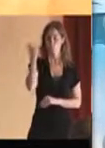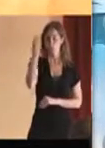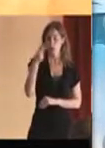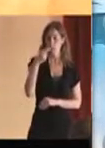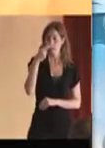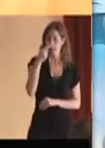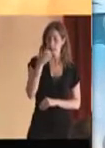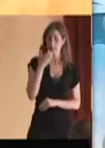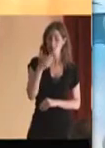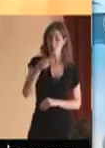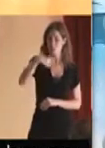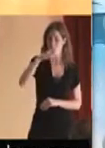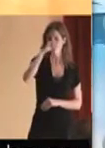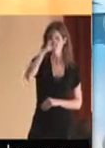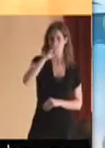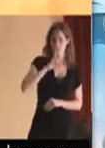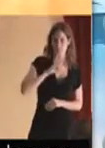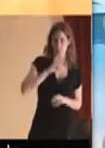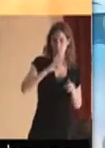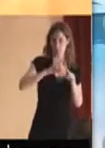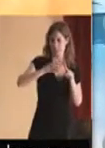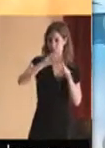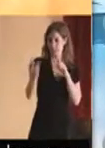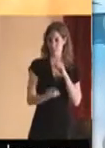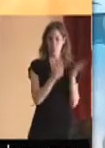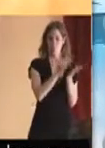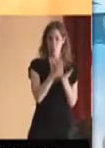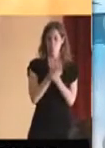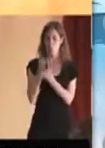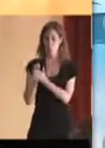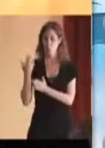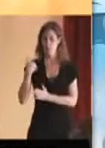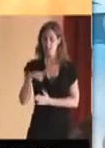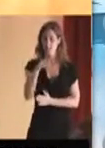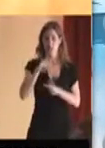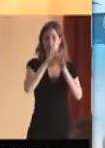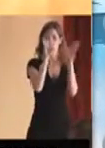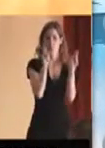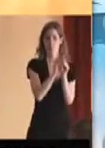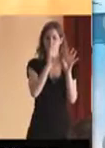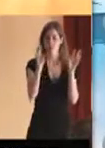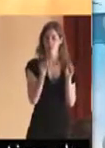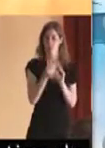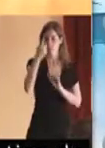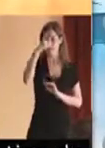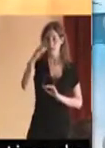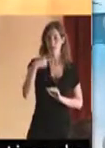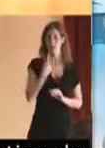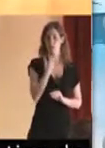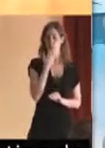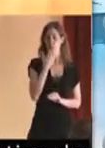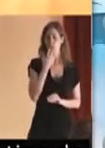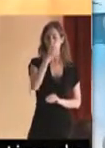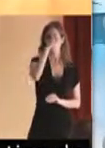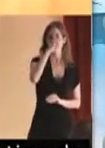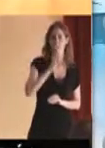It would be interesting, once that you have tested it with different profiles, to draw conclusions to see